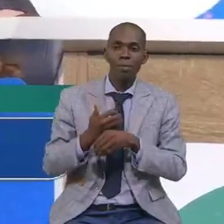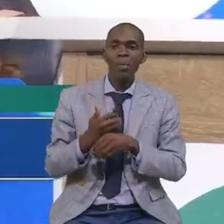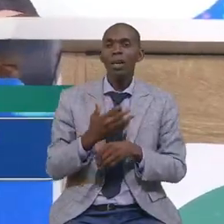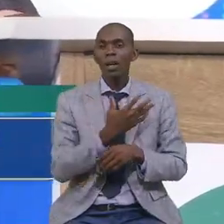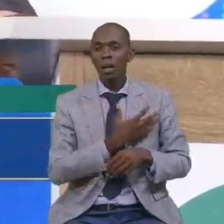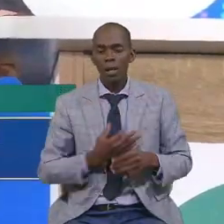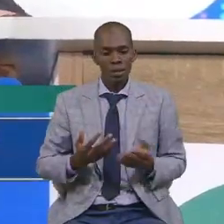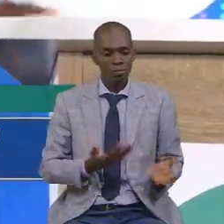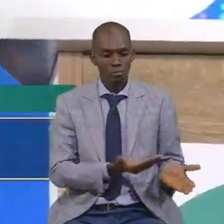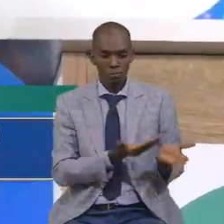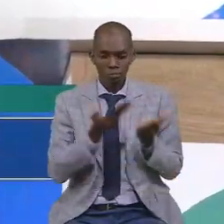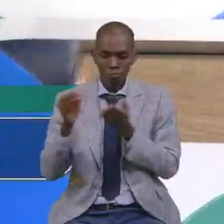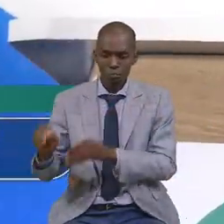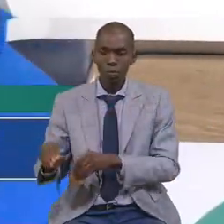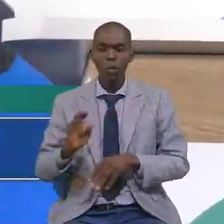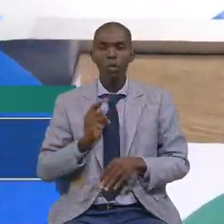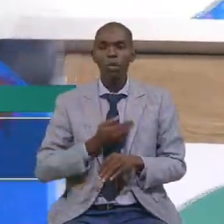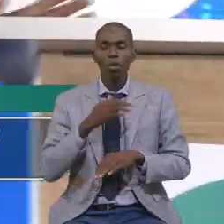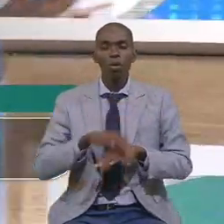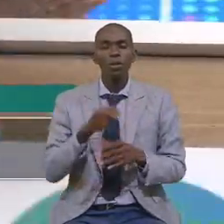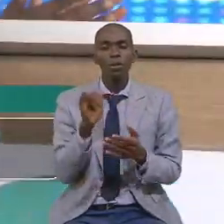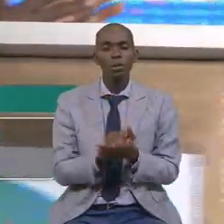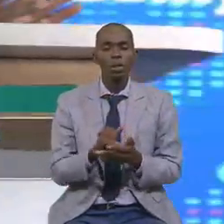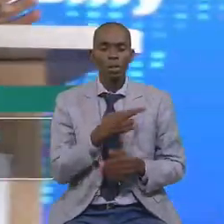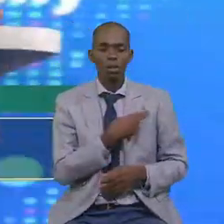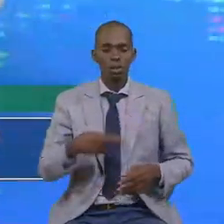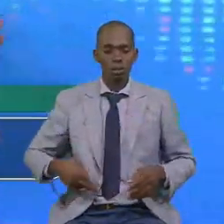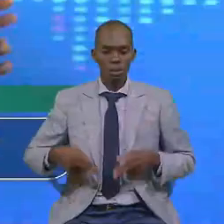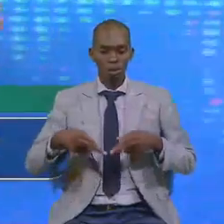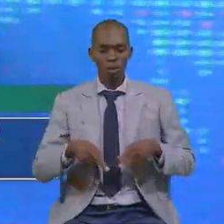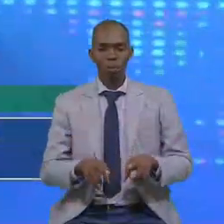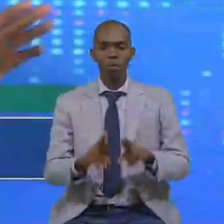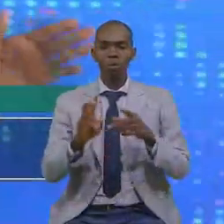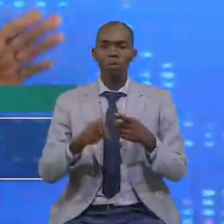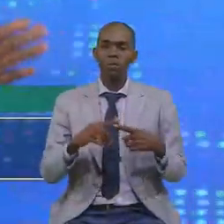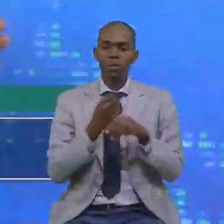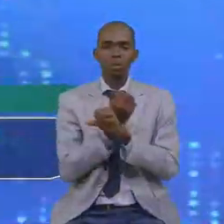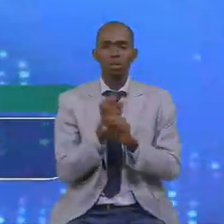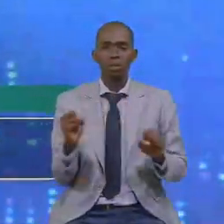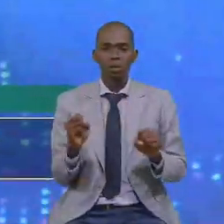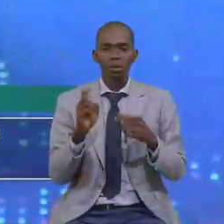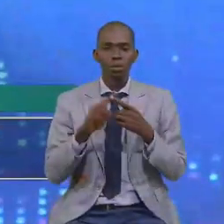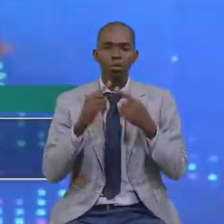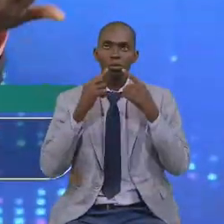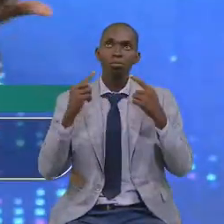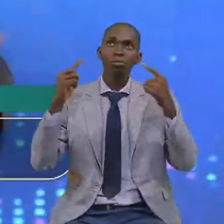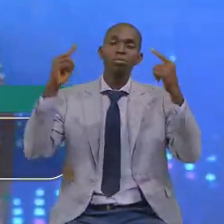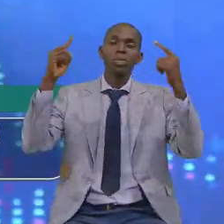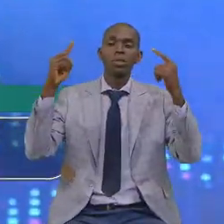us on that royal road to salvation, to success,